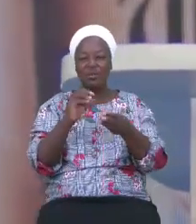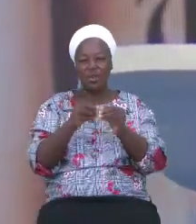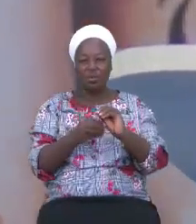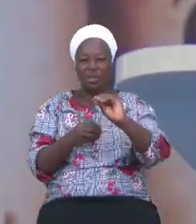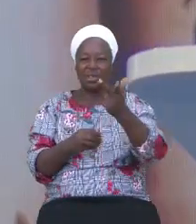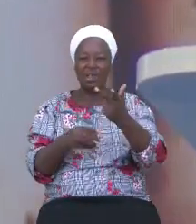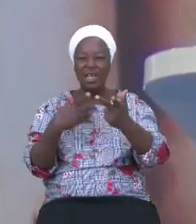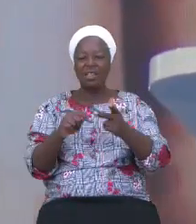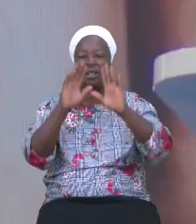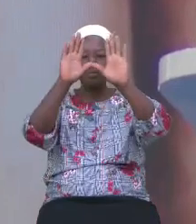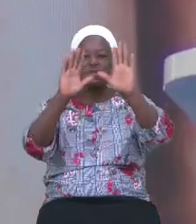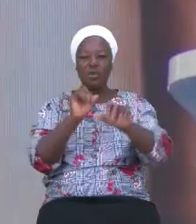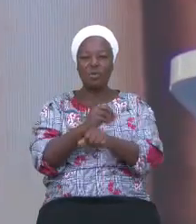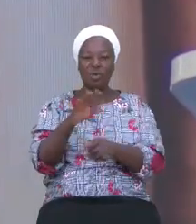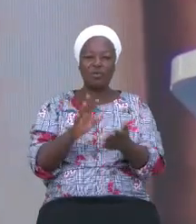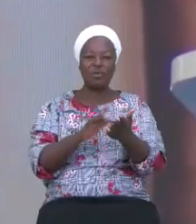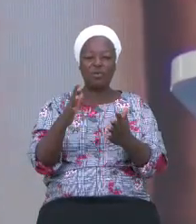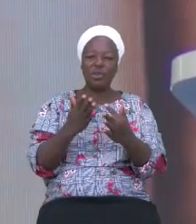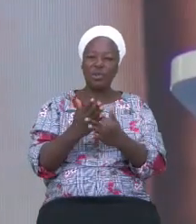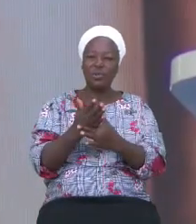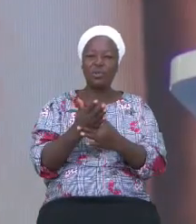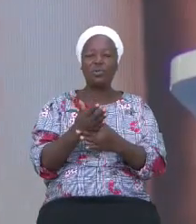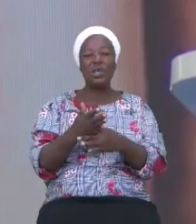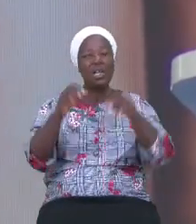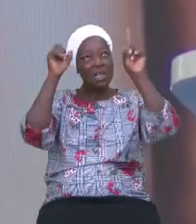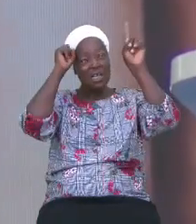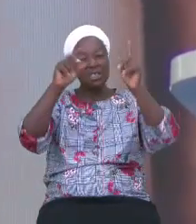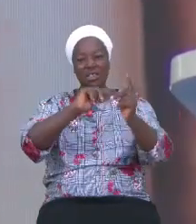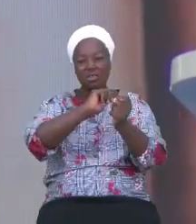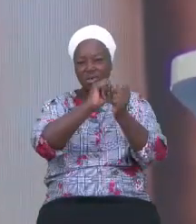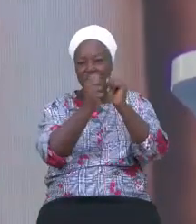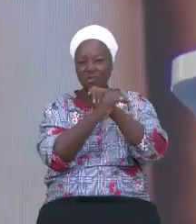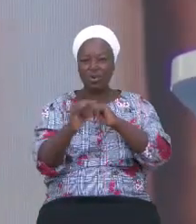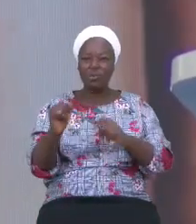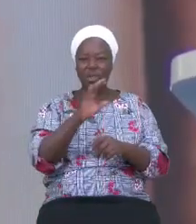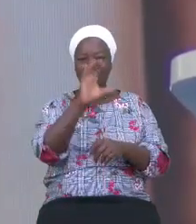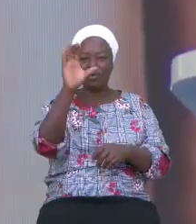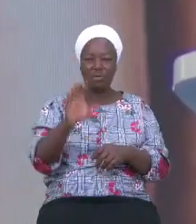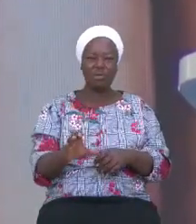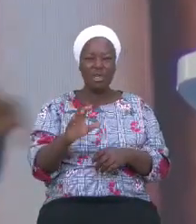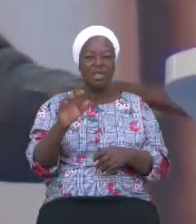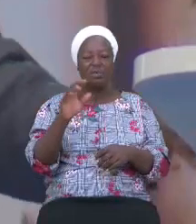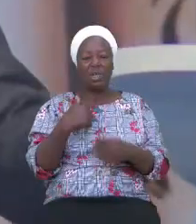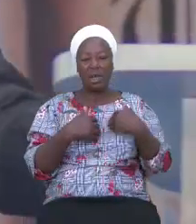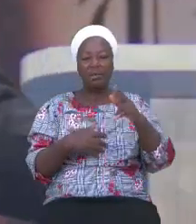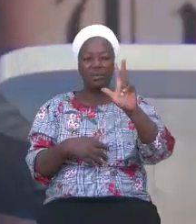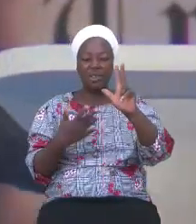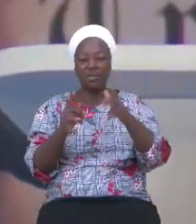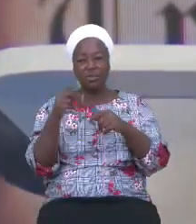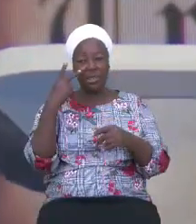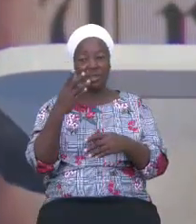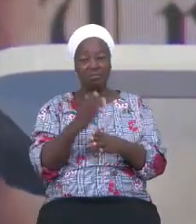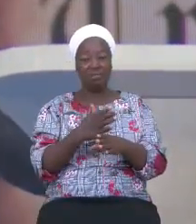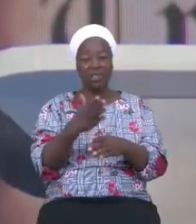the miracle of glory through his transforming cross. Three things we're looking at. Number